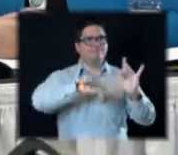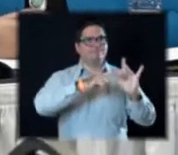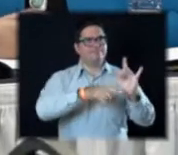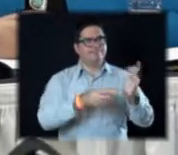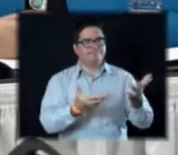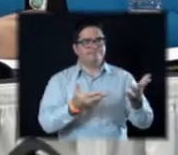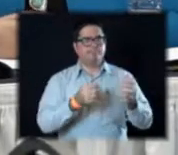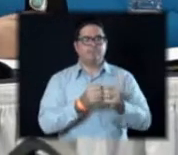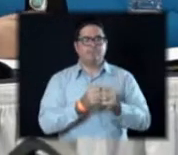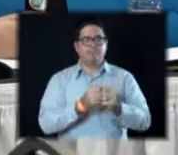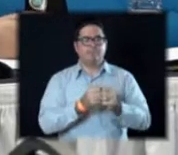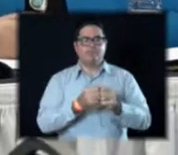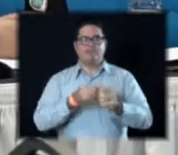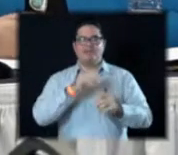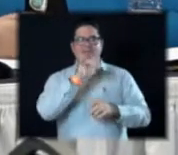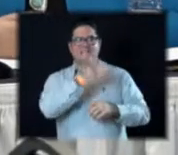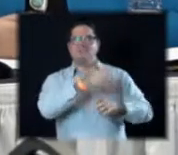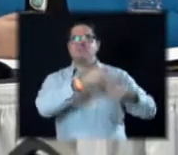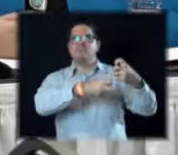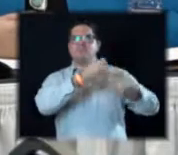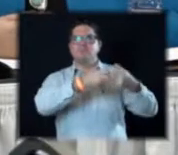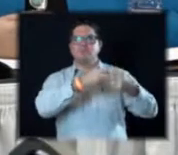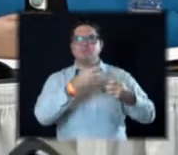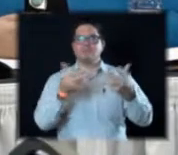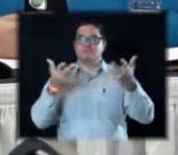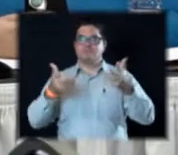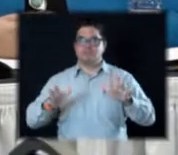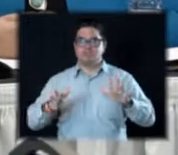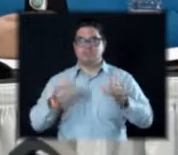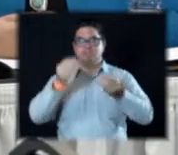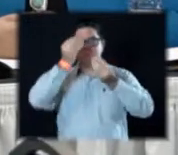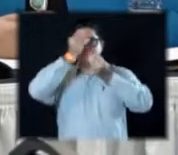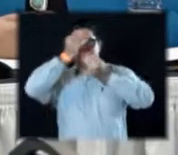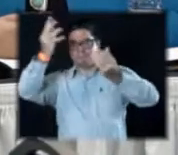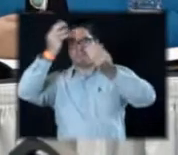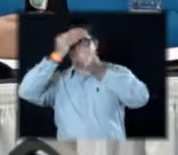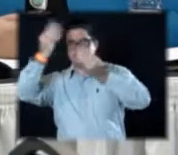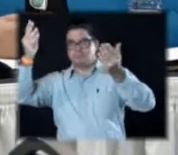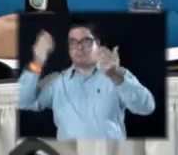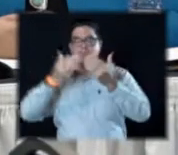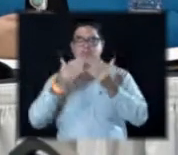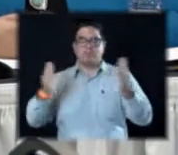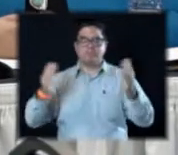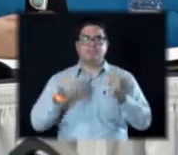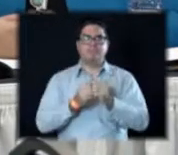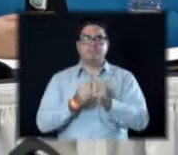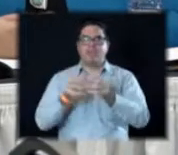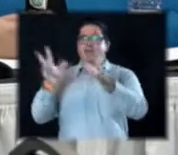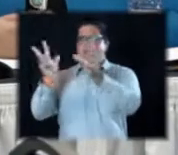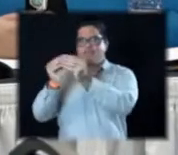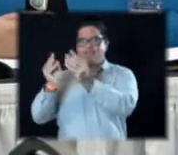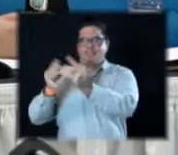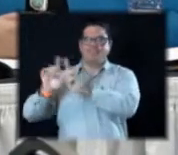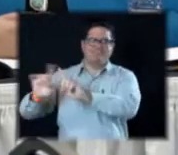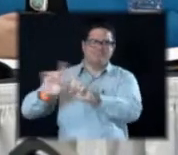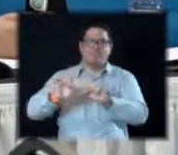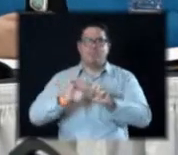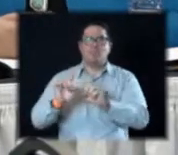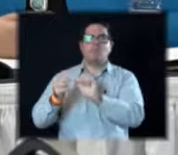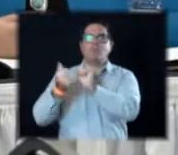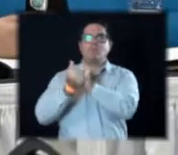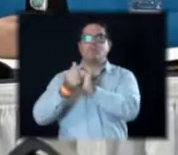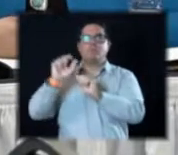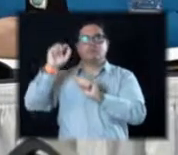in several public meetings, in numerous communications with the government, and in countless meetings with the government and its